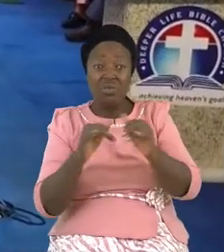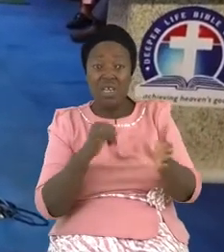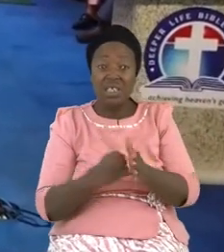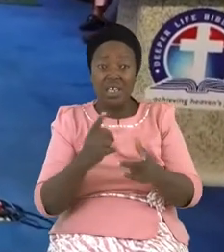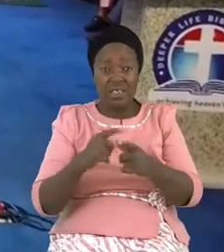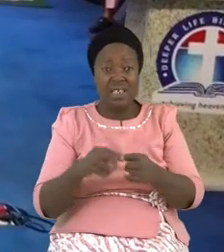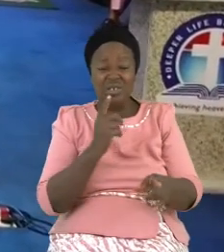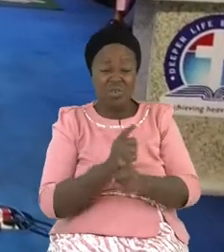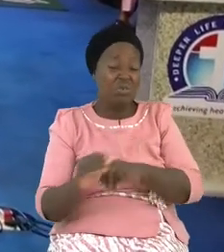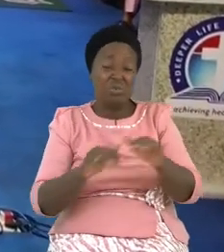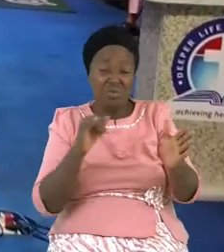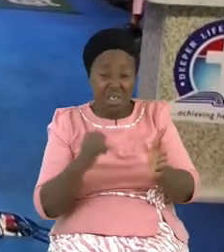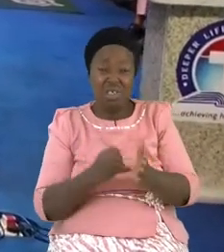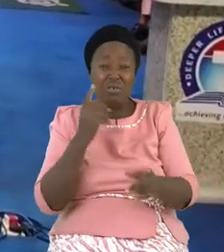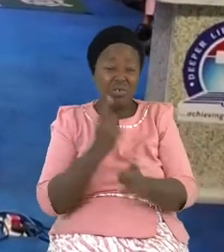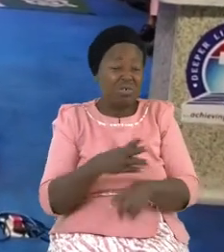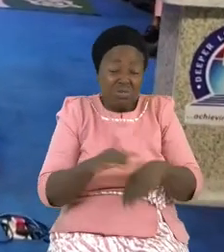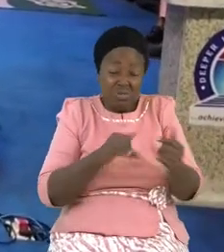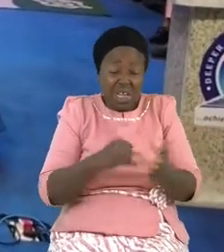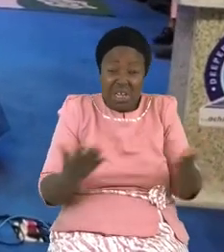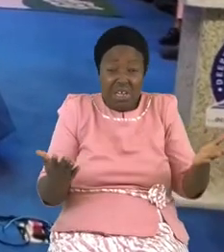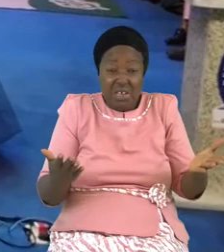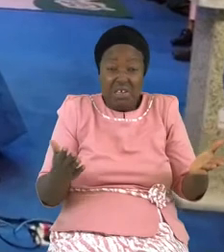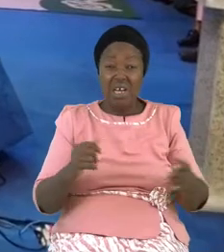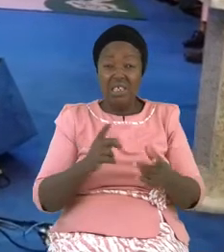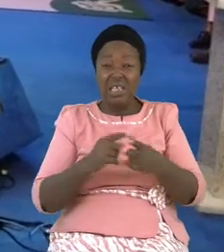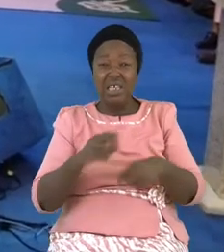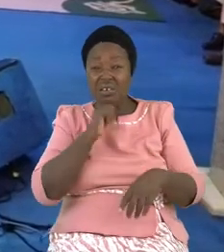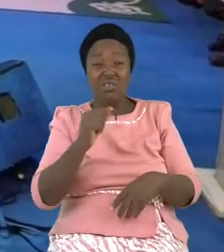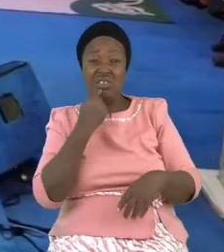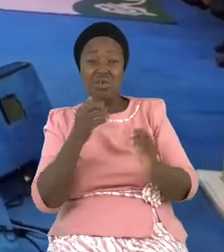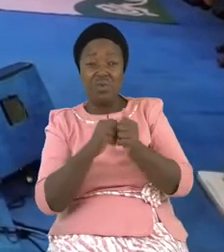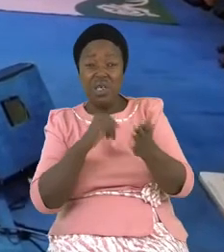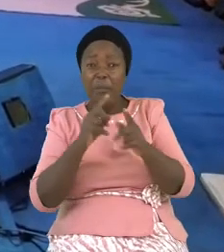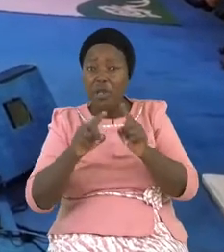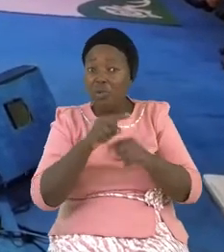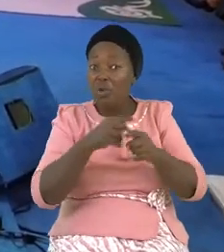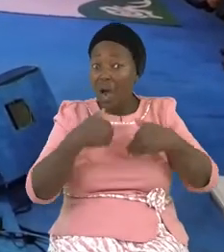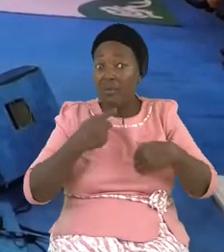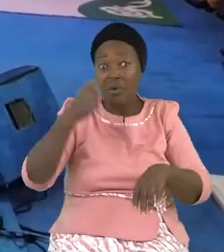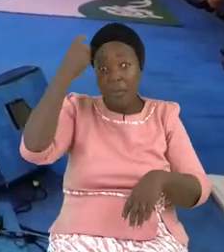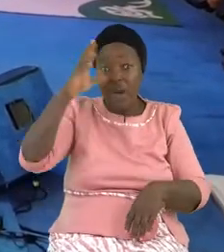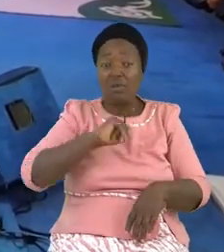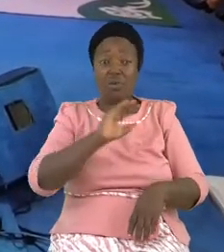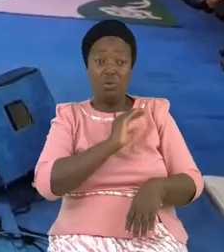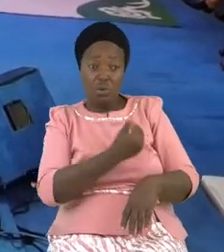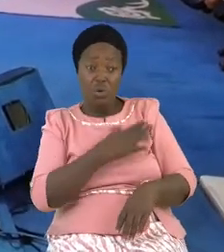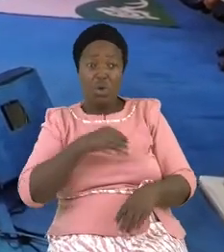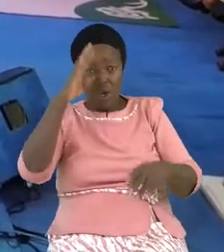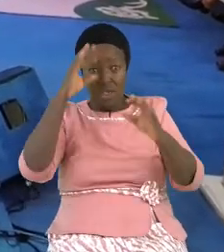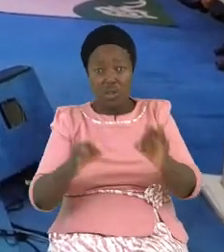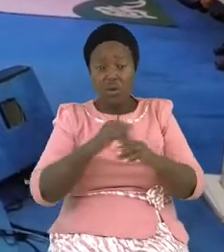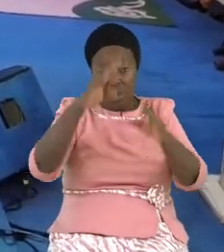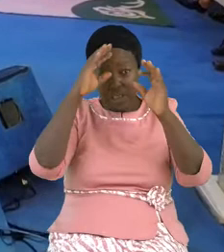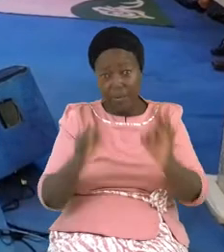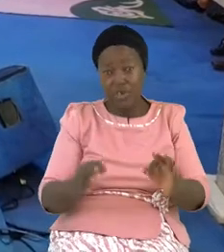do it for formality. But when your heart, your mind, your soul, your decision, your determination,